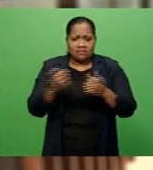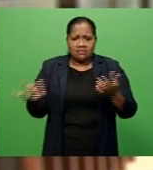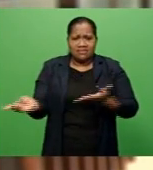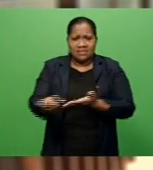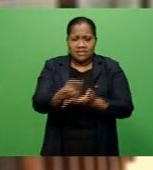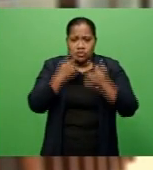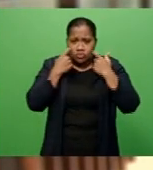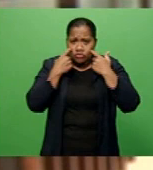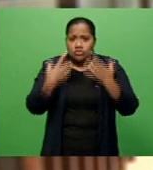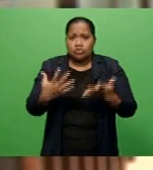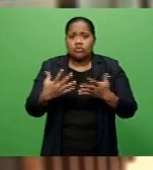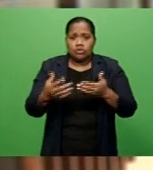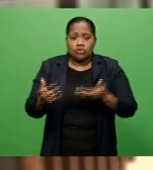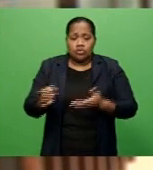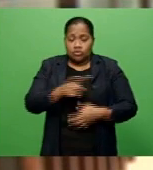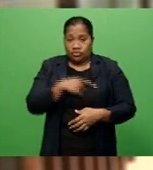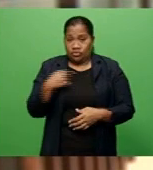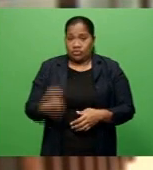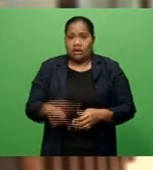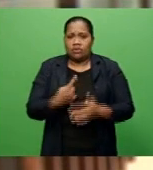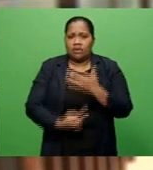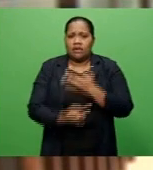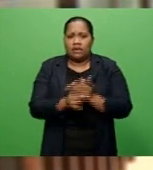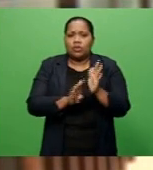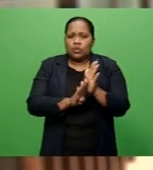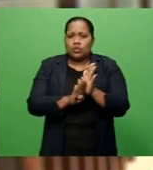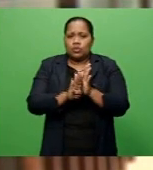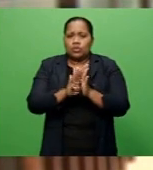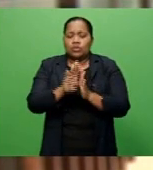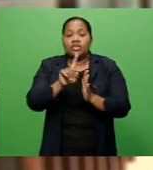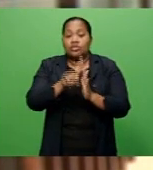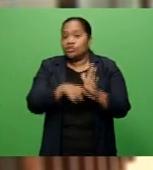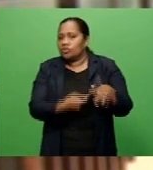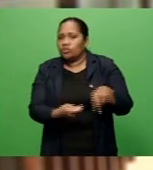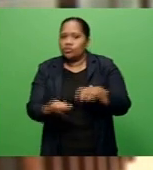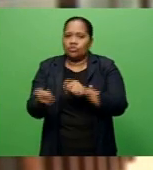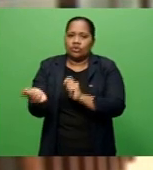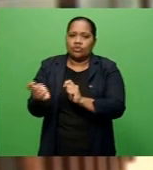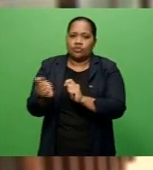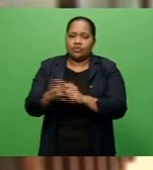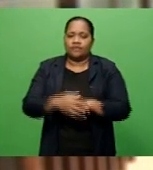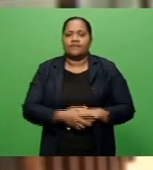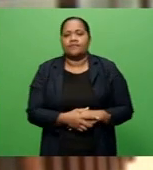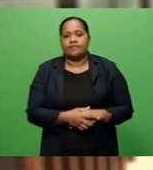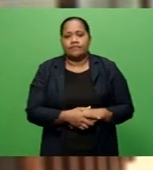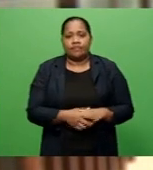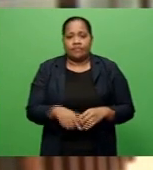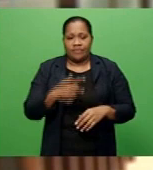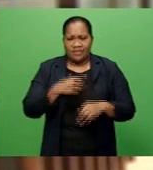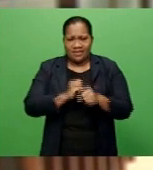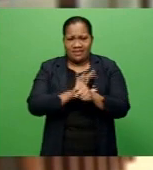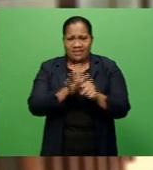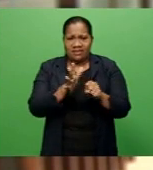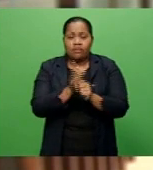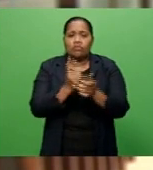factories' recovery slowed in January, weighed down by falling export orders amid a surging global pandemic